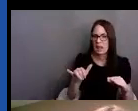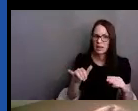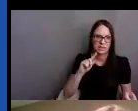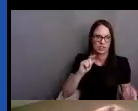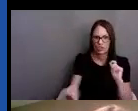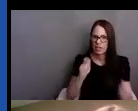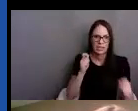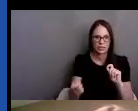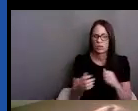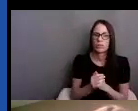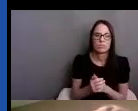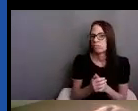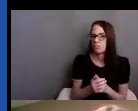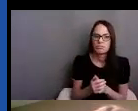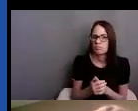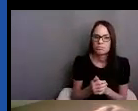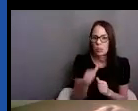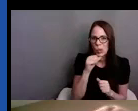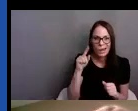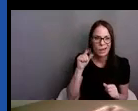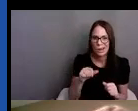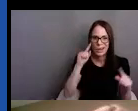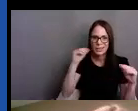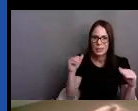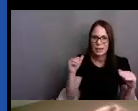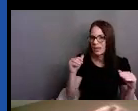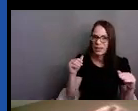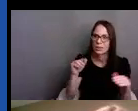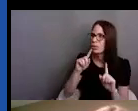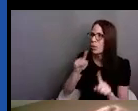expecting to place any lower than our full order possible.